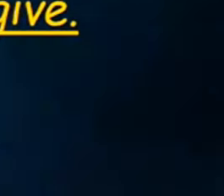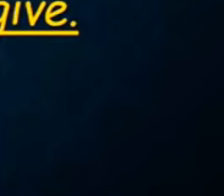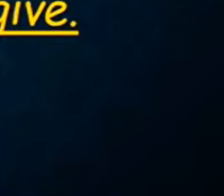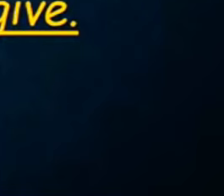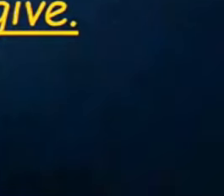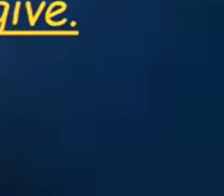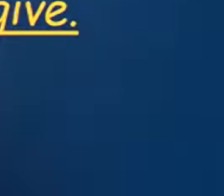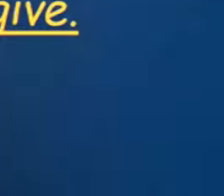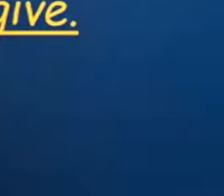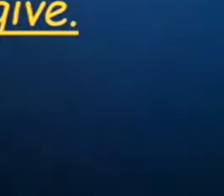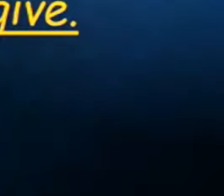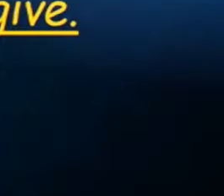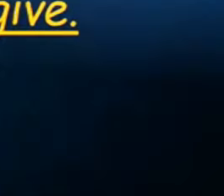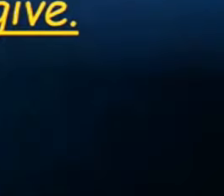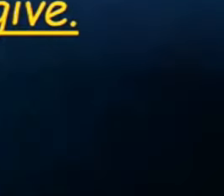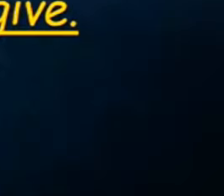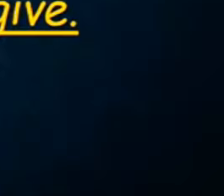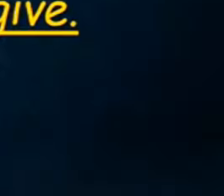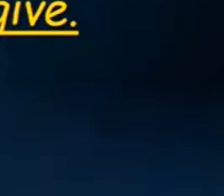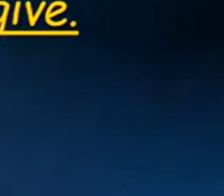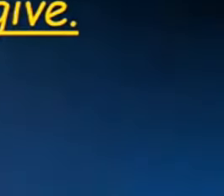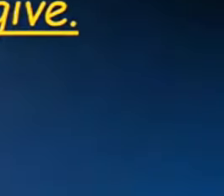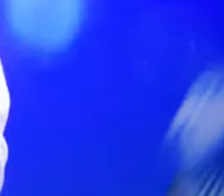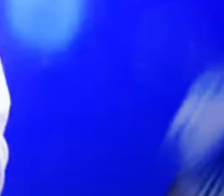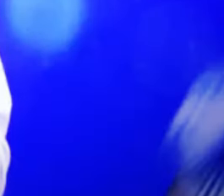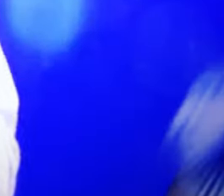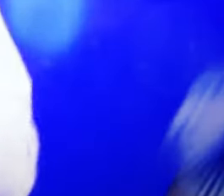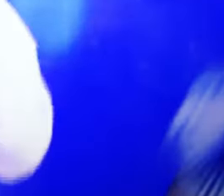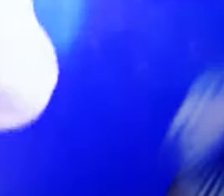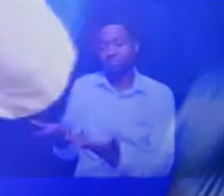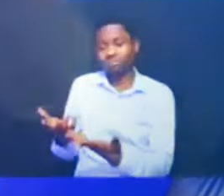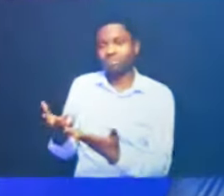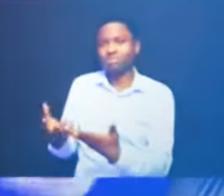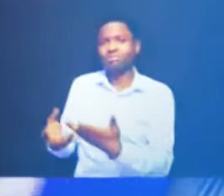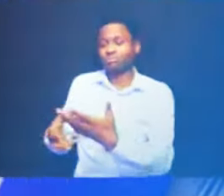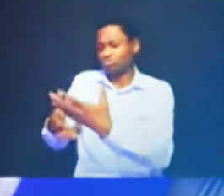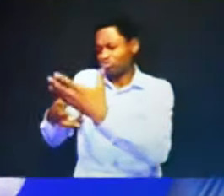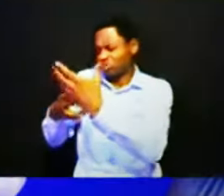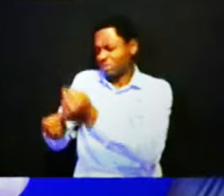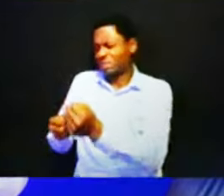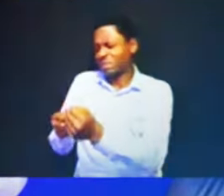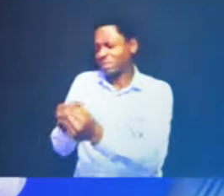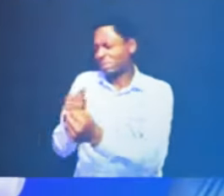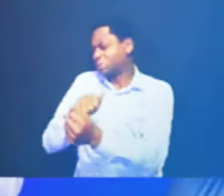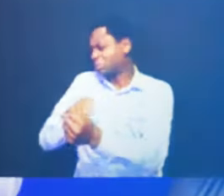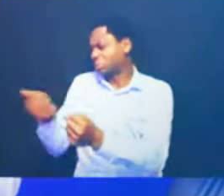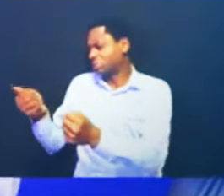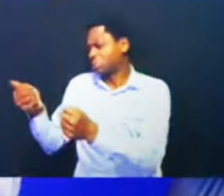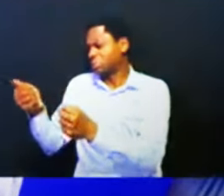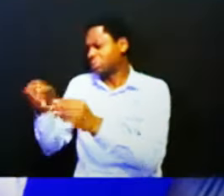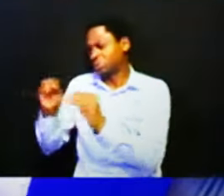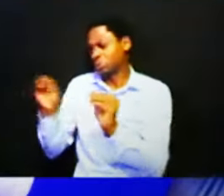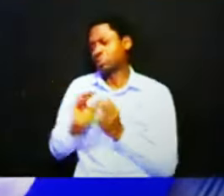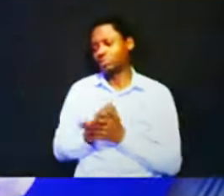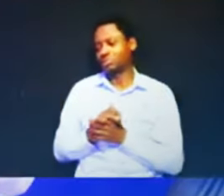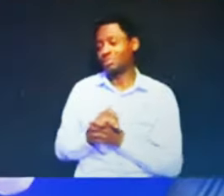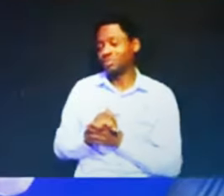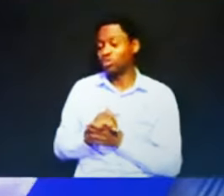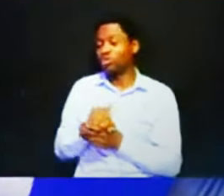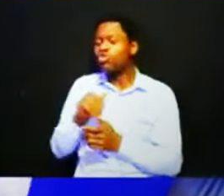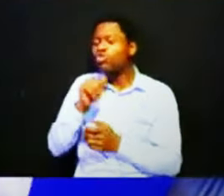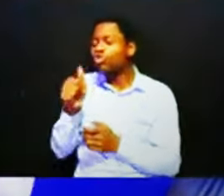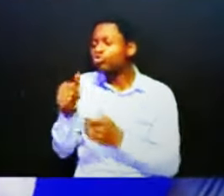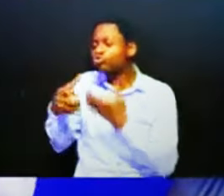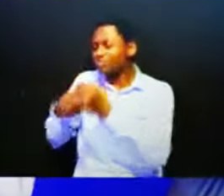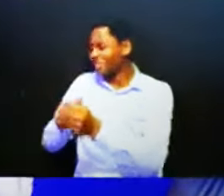the Lord Jesus trusted no one. He never placed